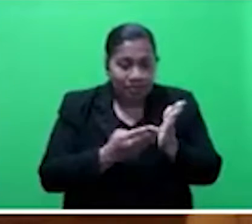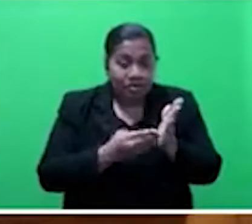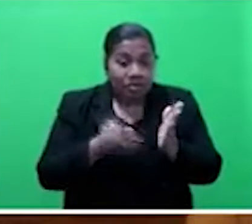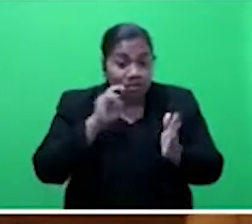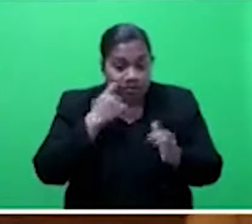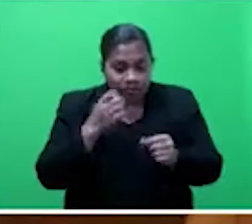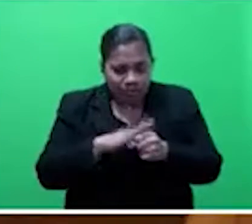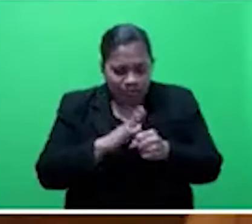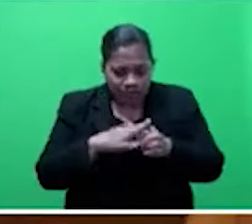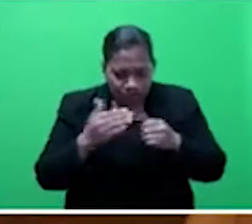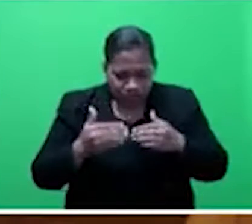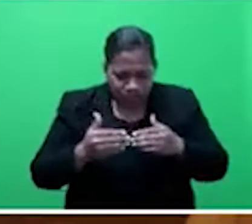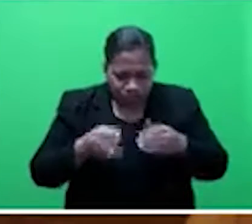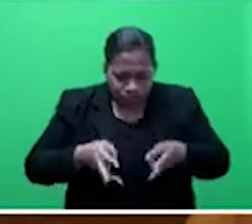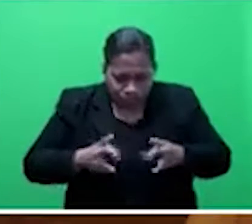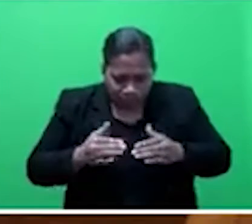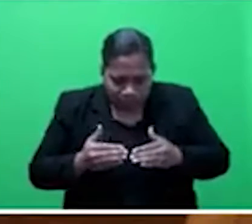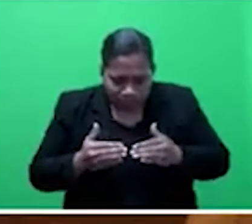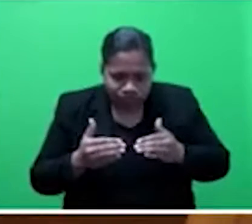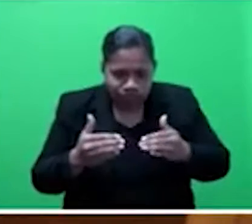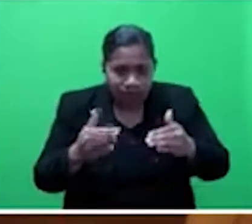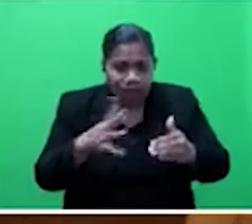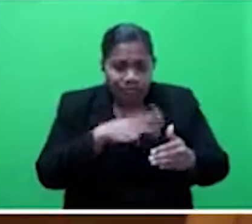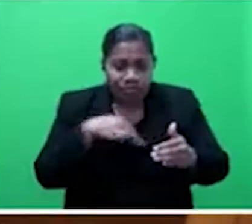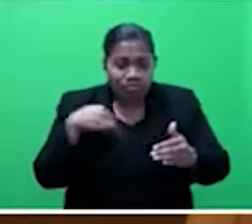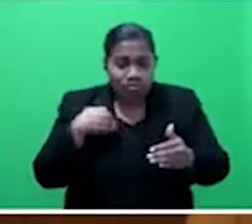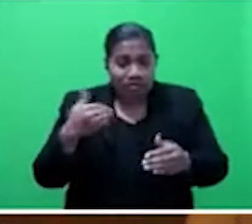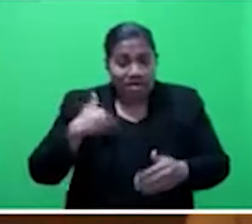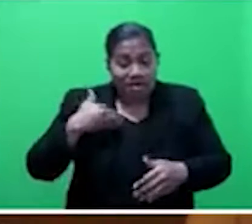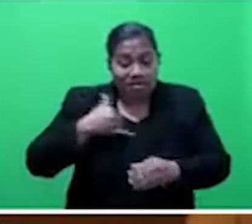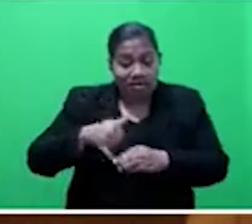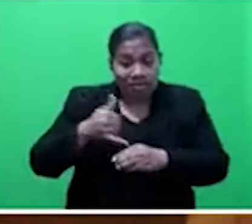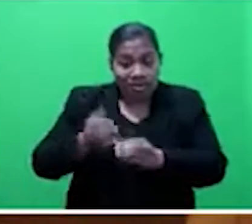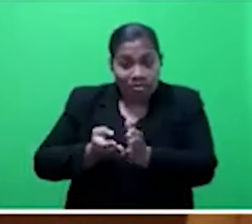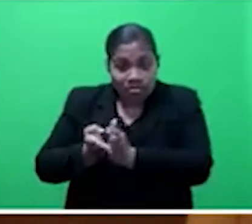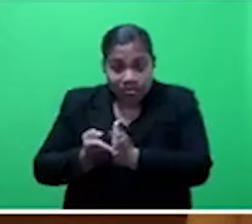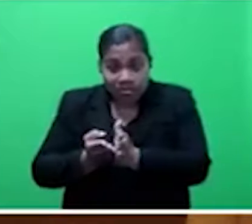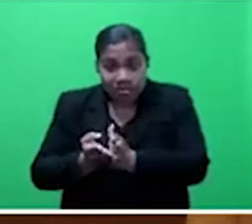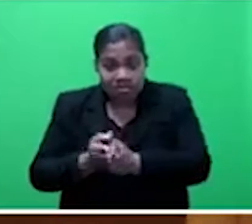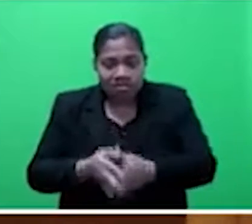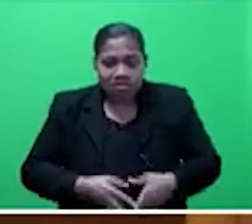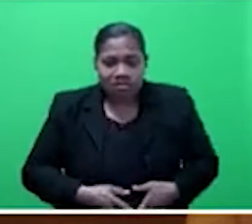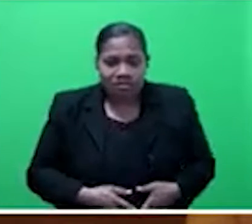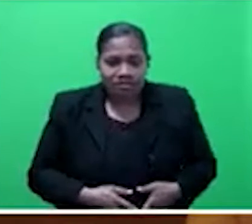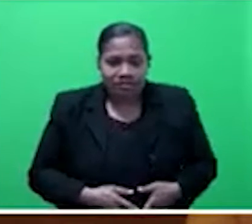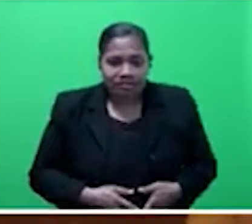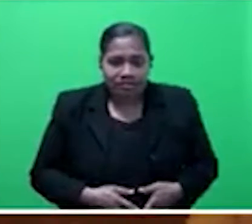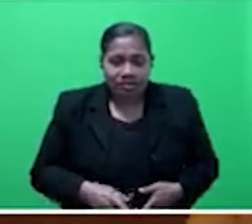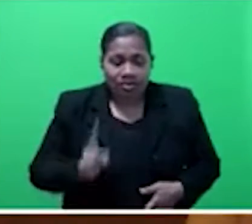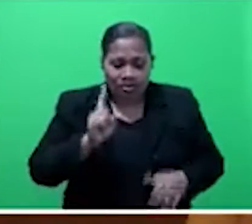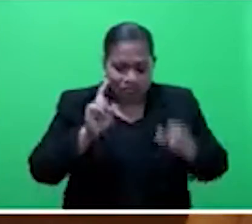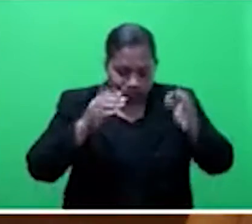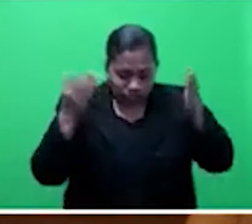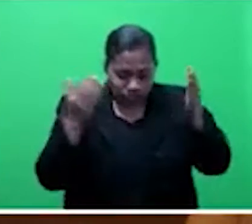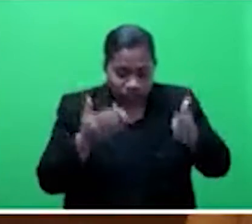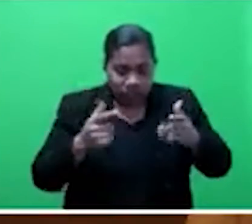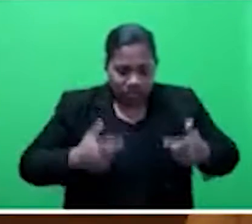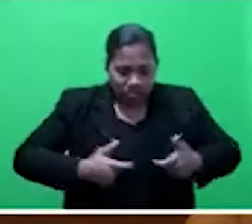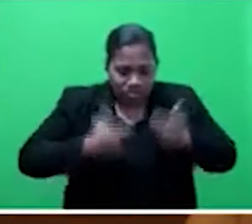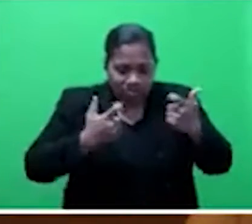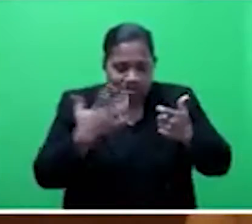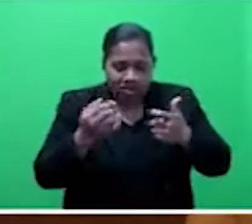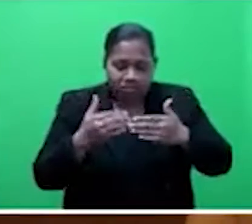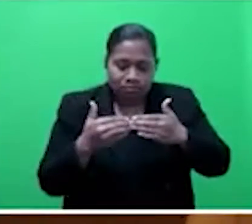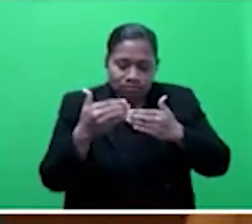and Medical Services to re-establish itself and refocus on the challenges ahead with